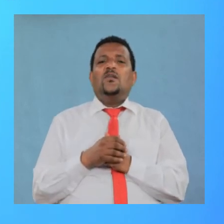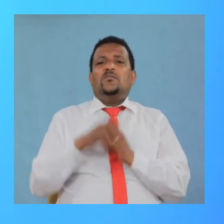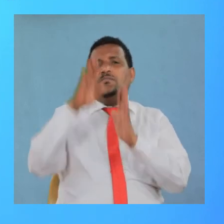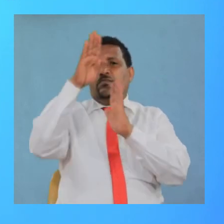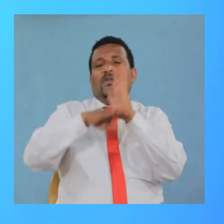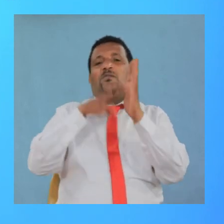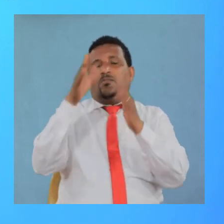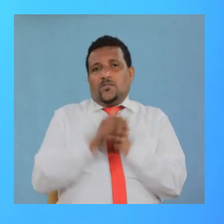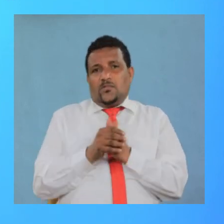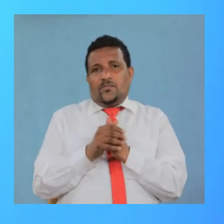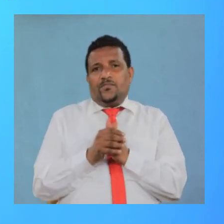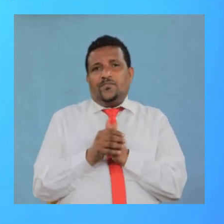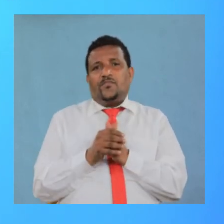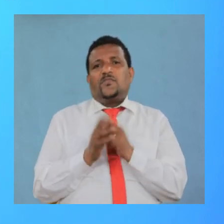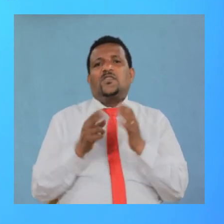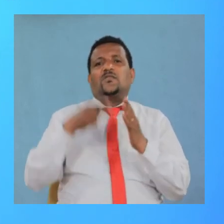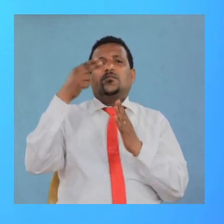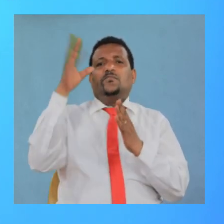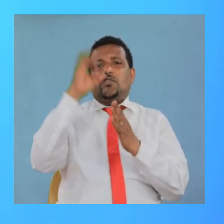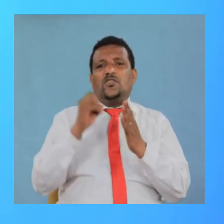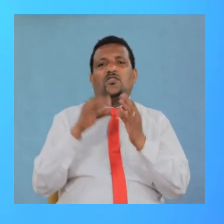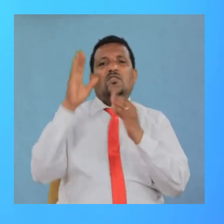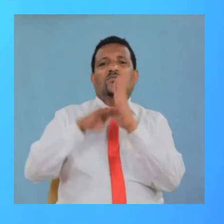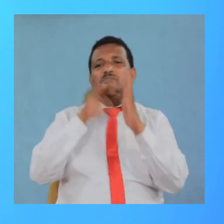decline by higher percent.